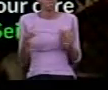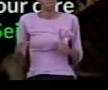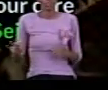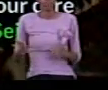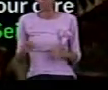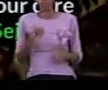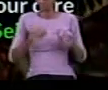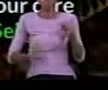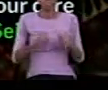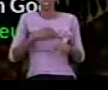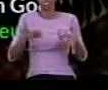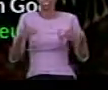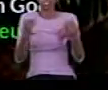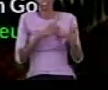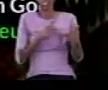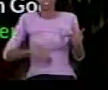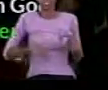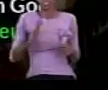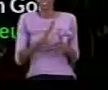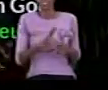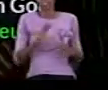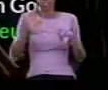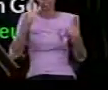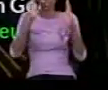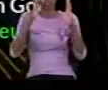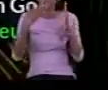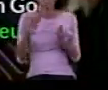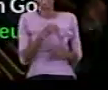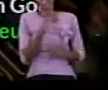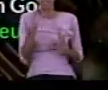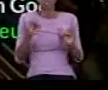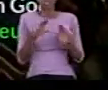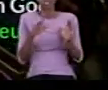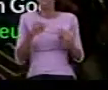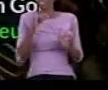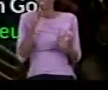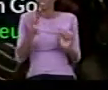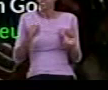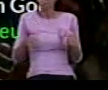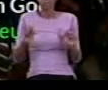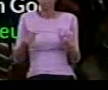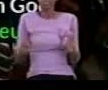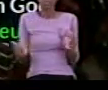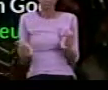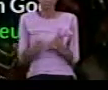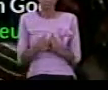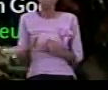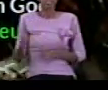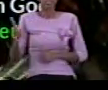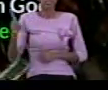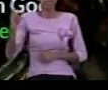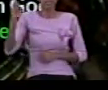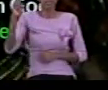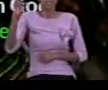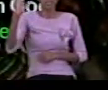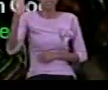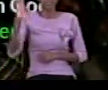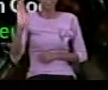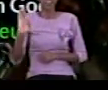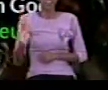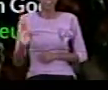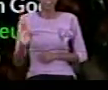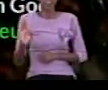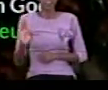your cares. Impossible, impossible, impossible for my God to do with God.